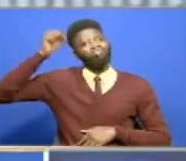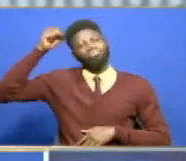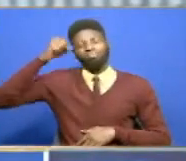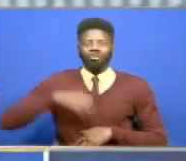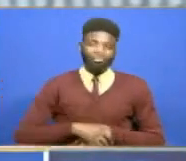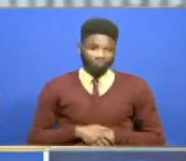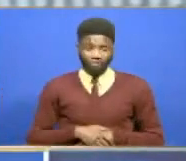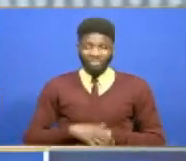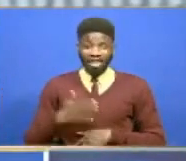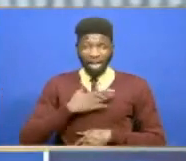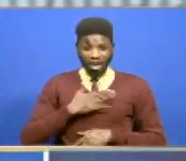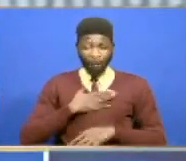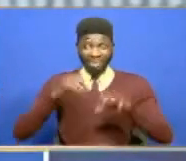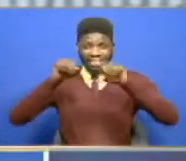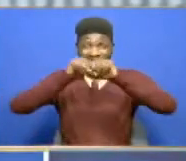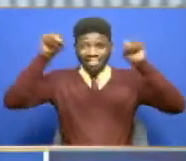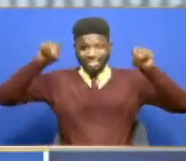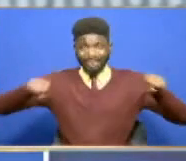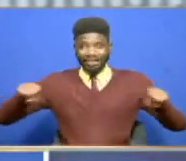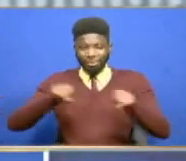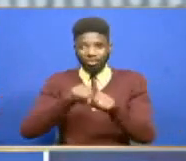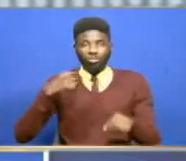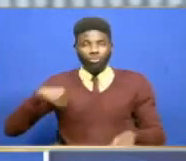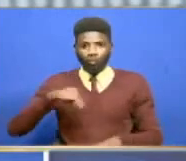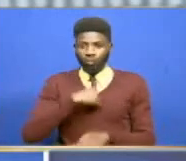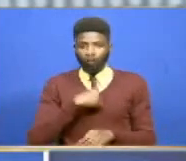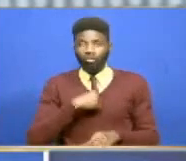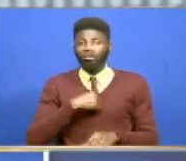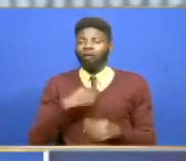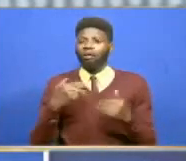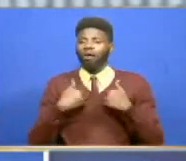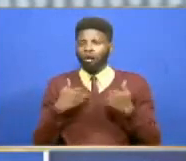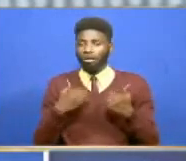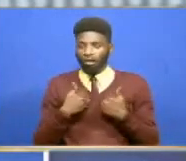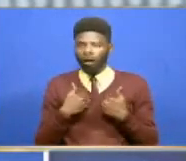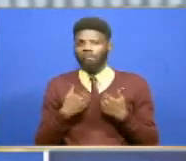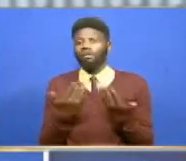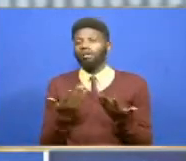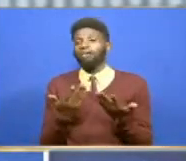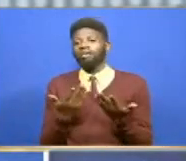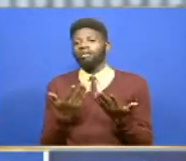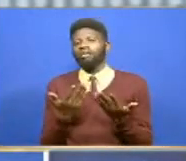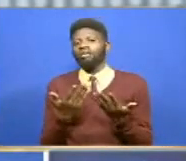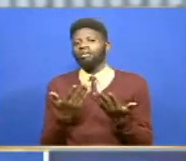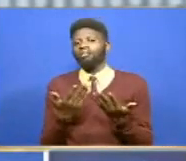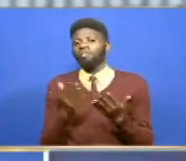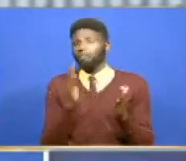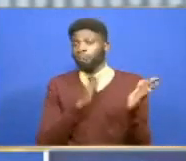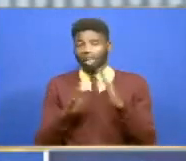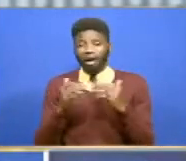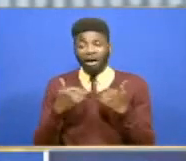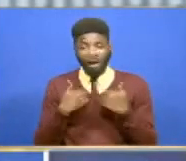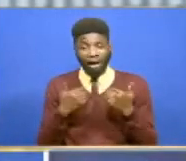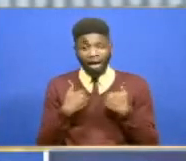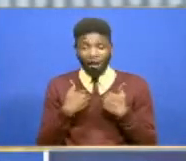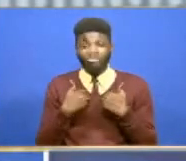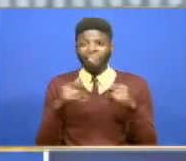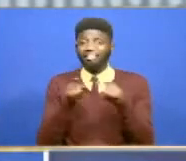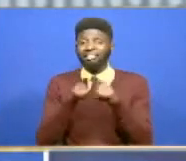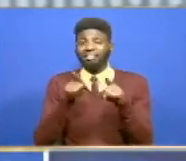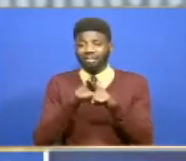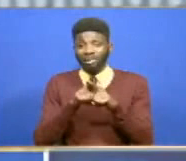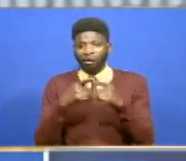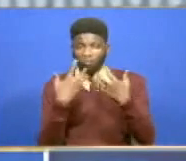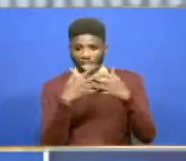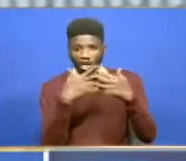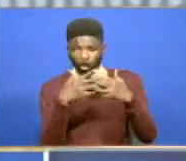In our system, we have had to put in phase failures because we've had motors blowing because the